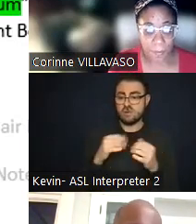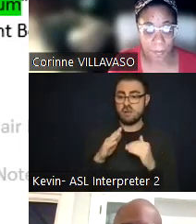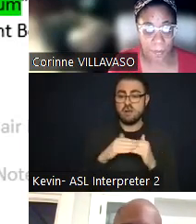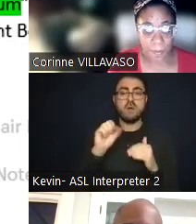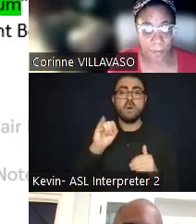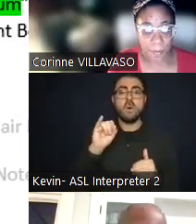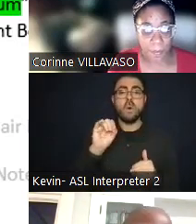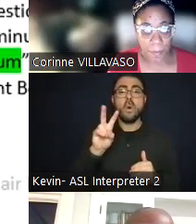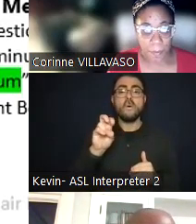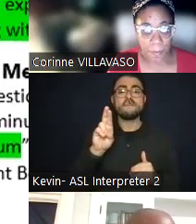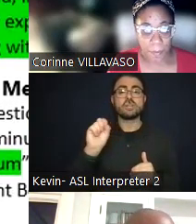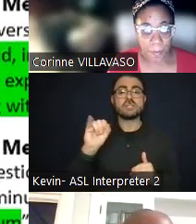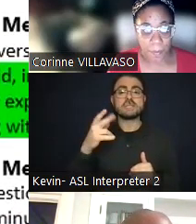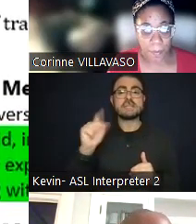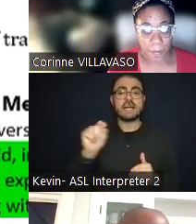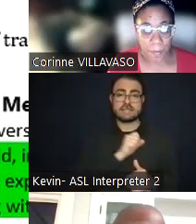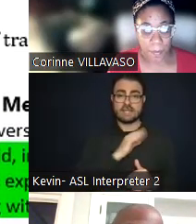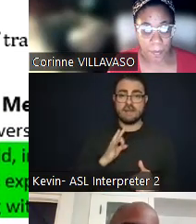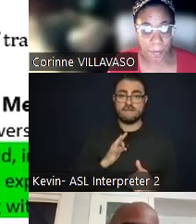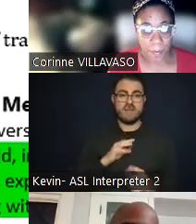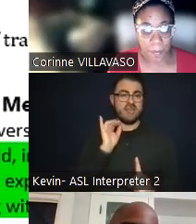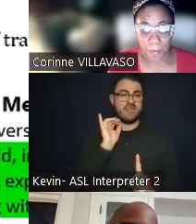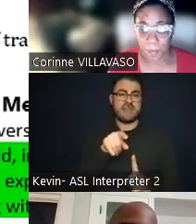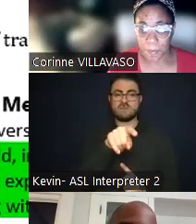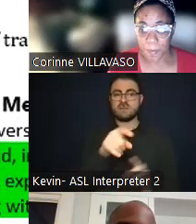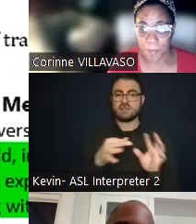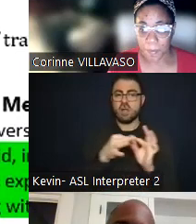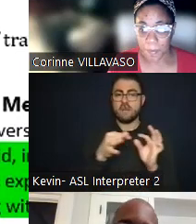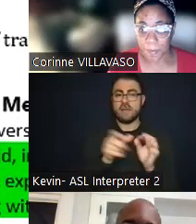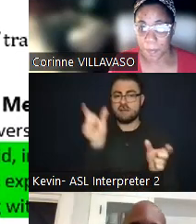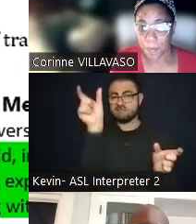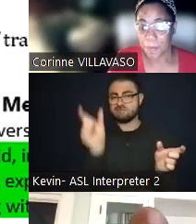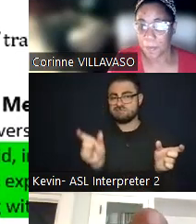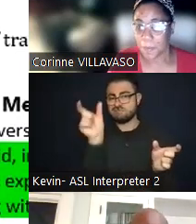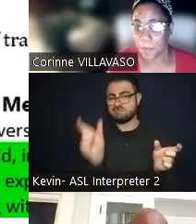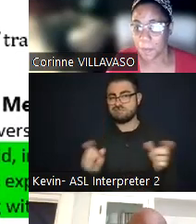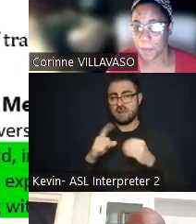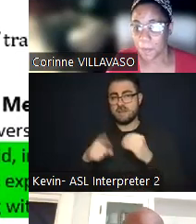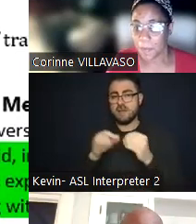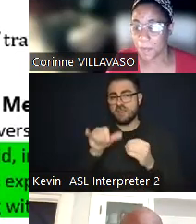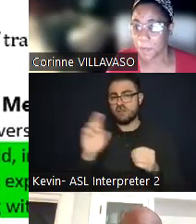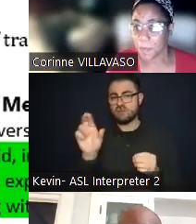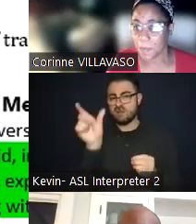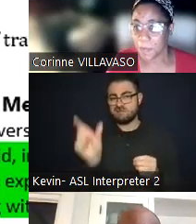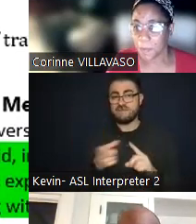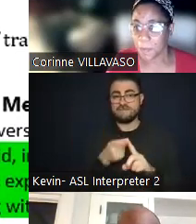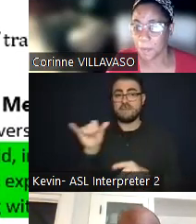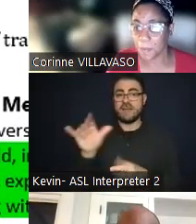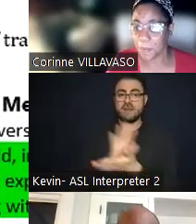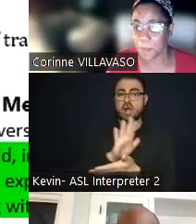staff. And that's what this comment thread is over in the right side. It comes from that document. And